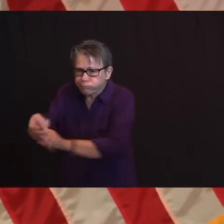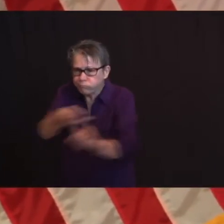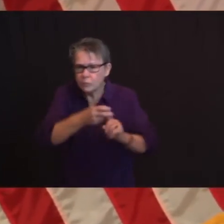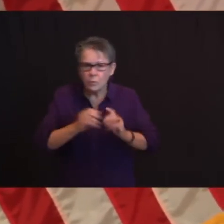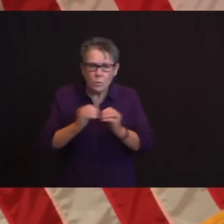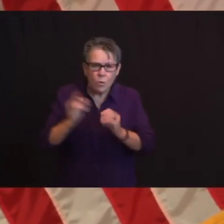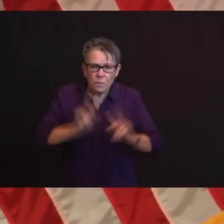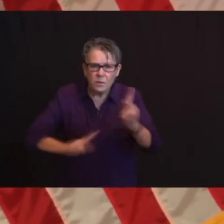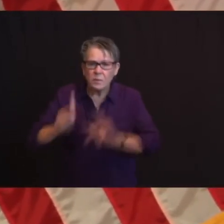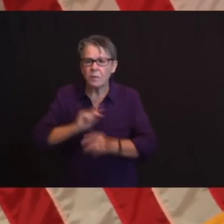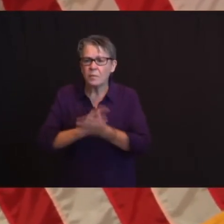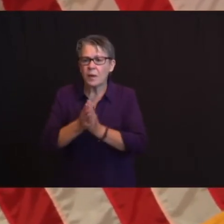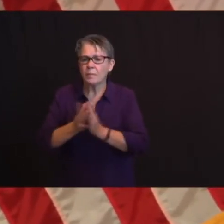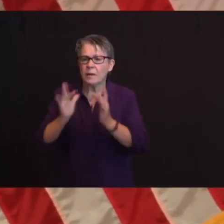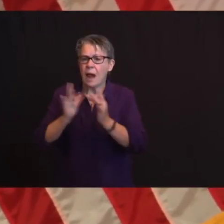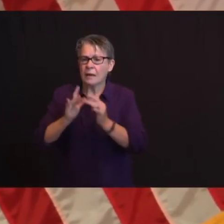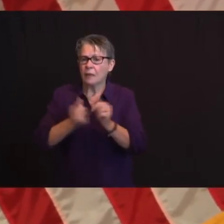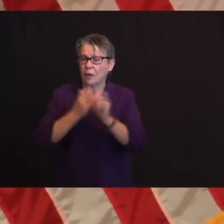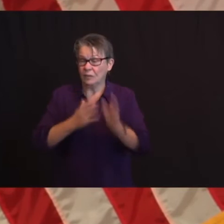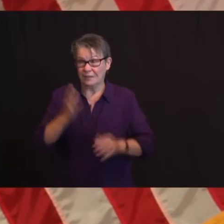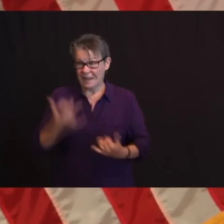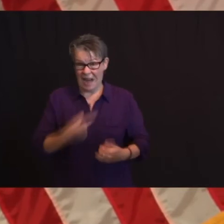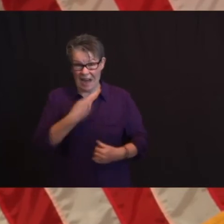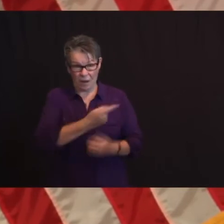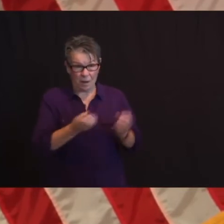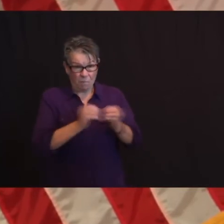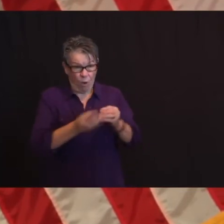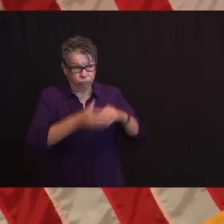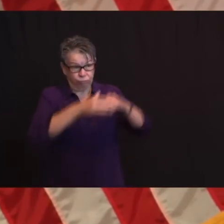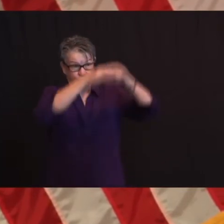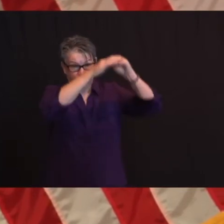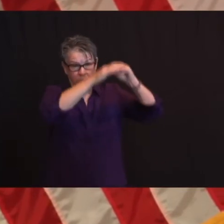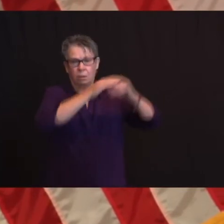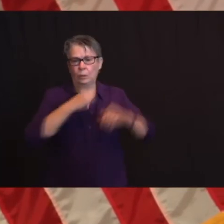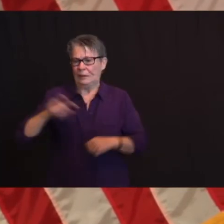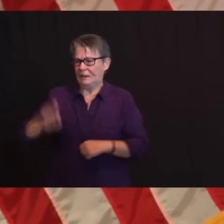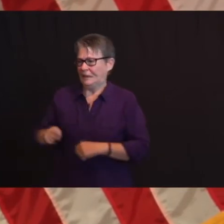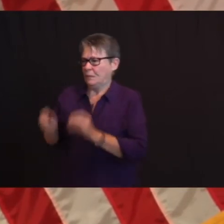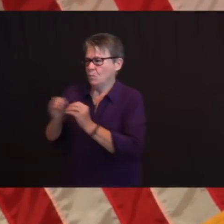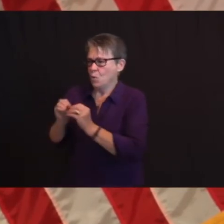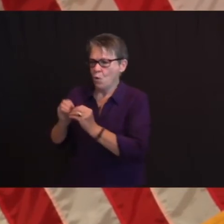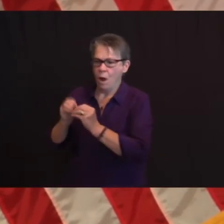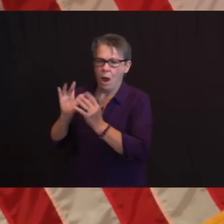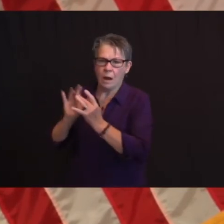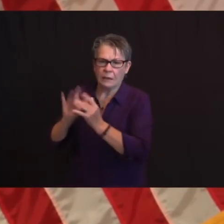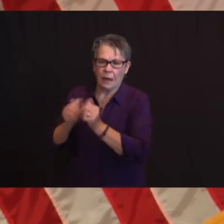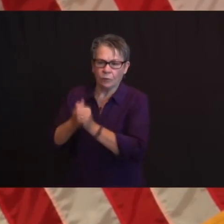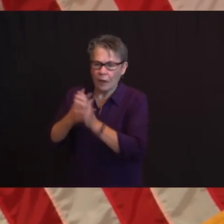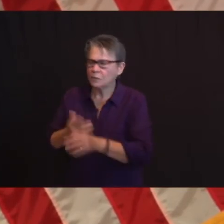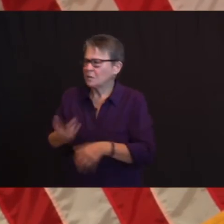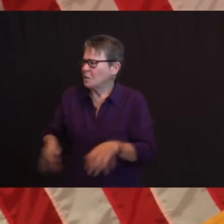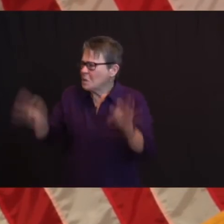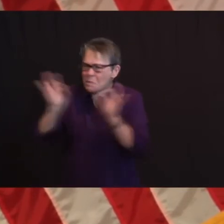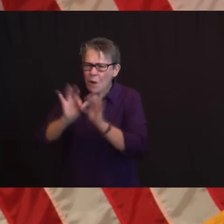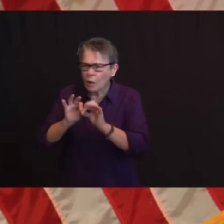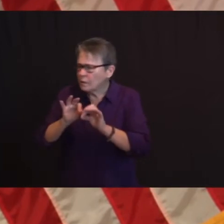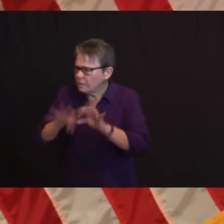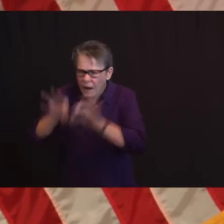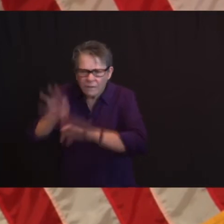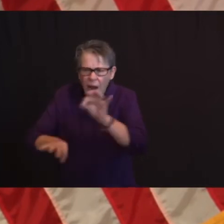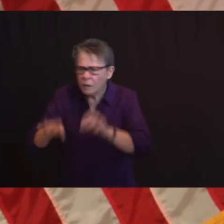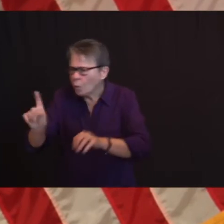now, we do recognize the importance of containment measures such as contact tracing, those focus with, beginning